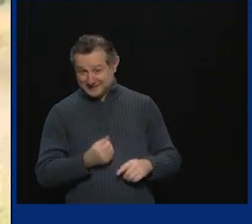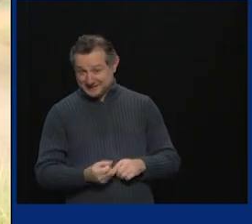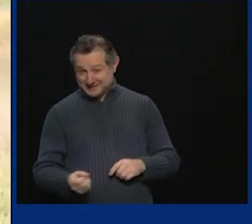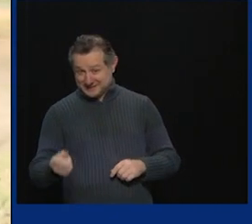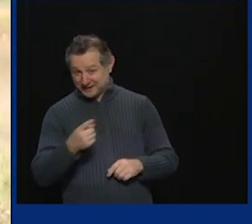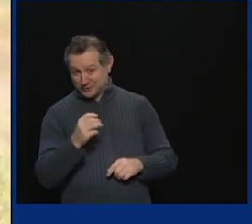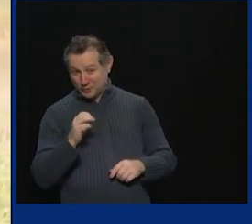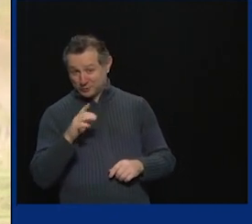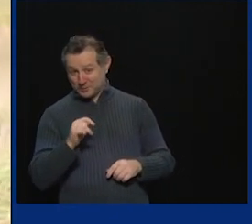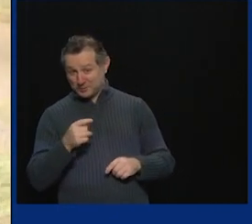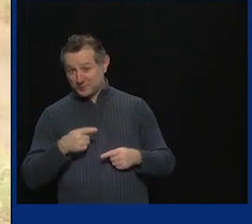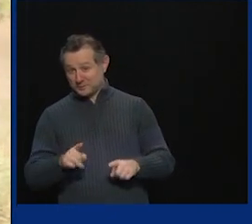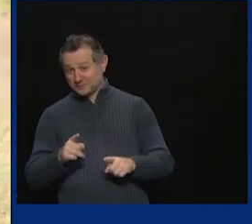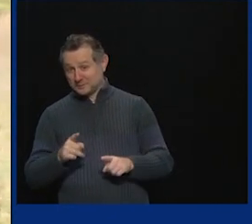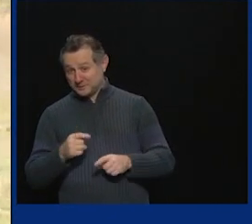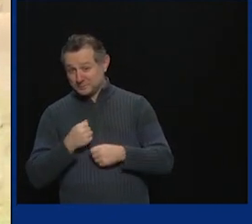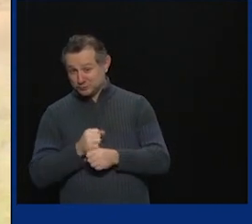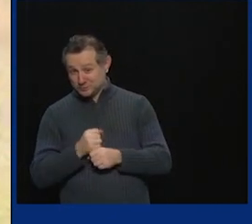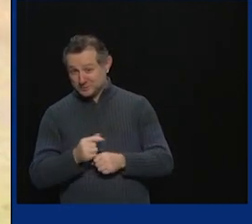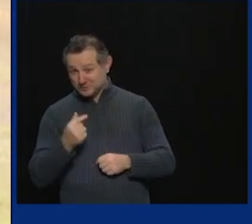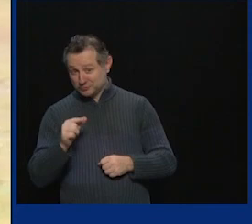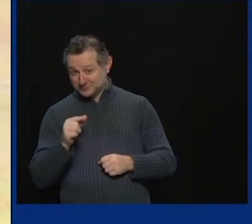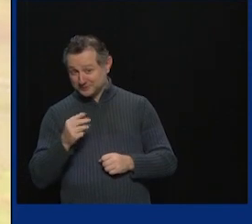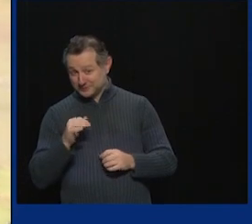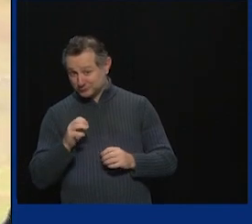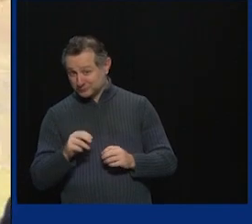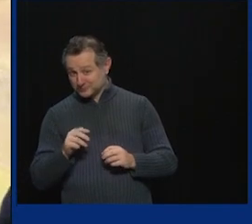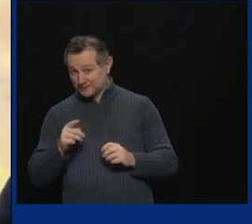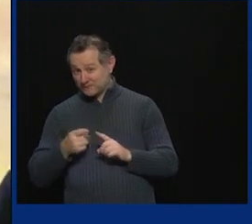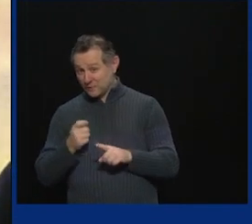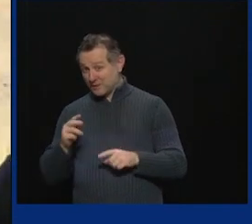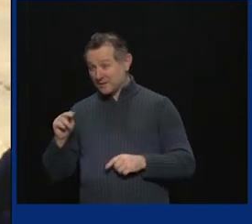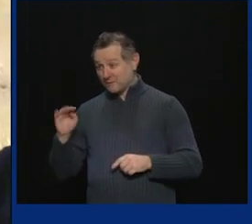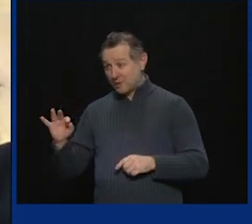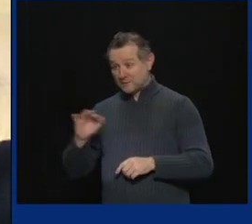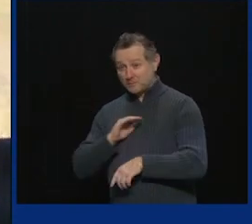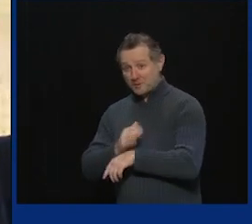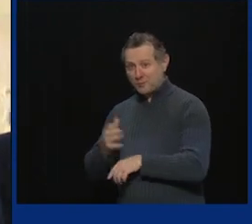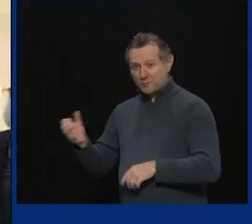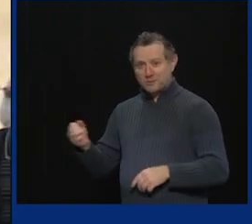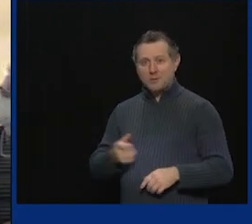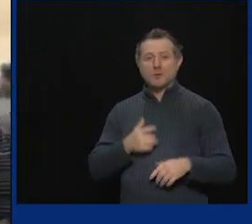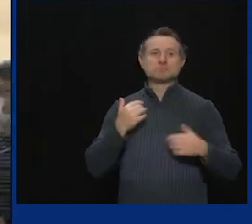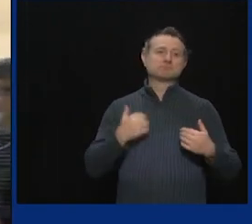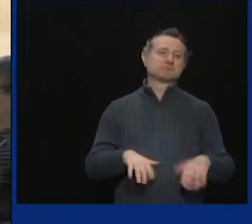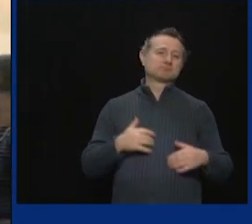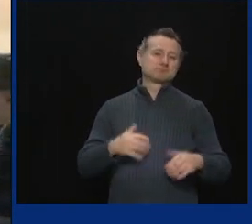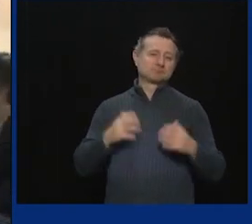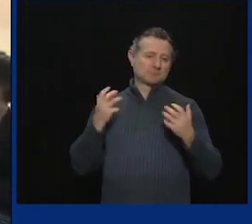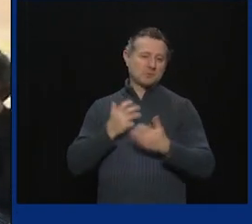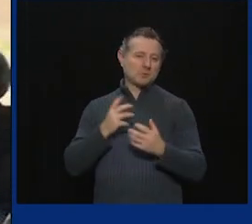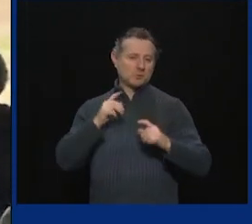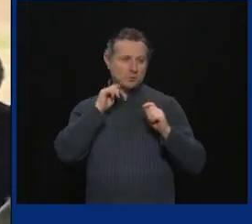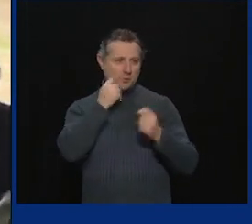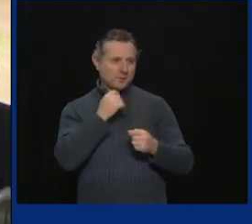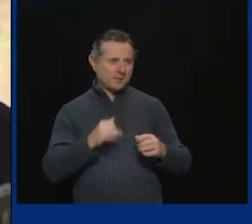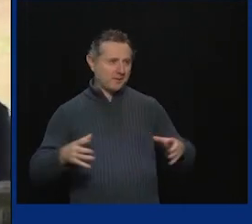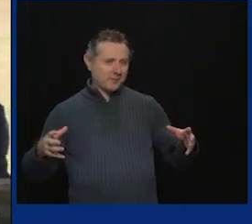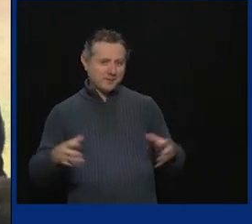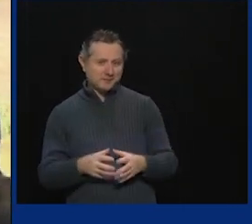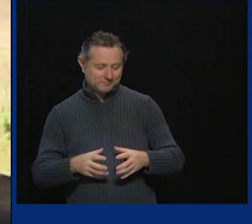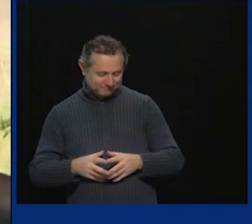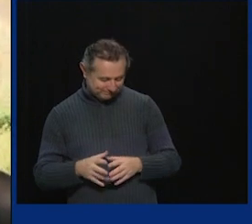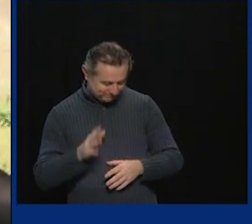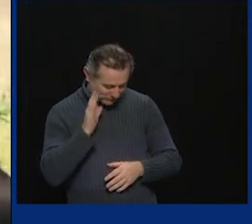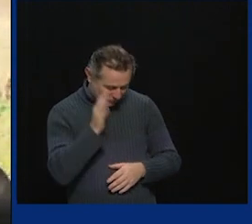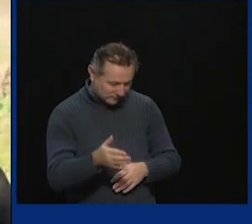green hydrogen from Niagara Falls Power. Now that'll be a real cool gathering, and I'll pull up in a